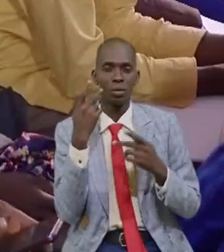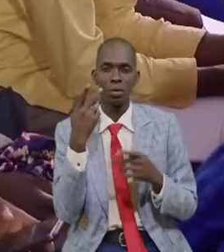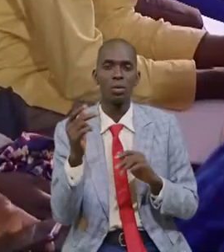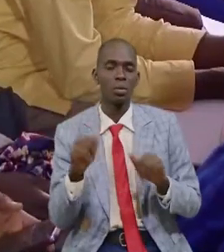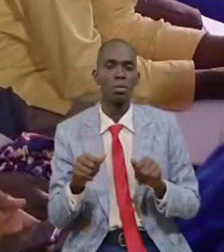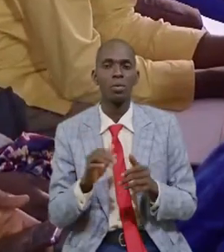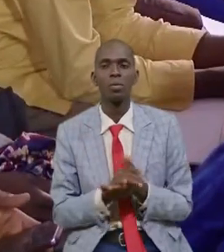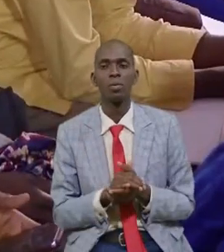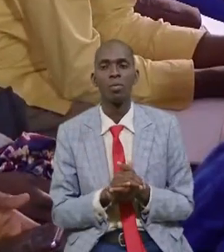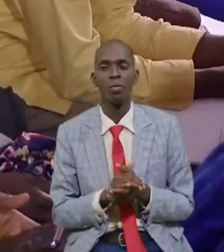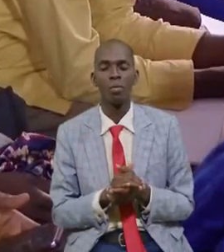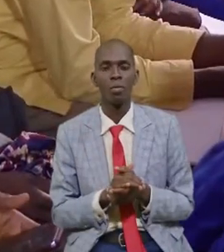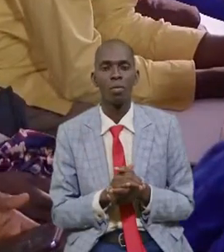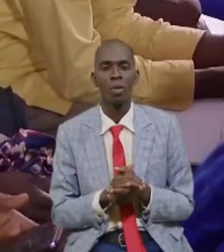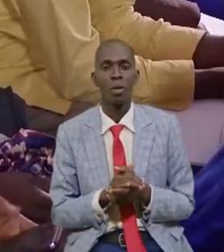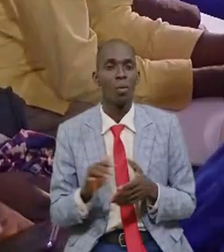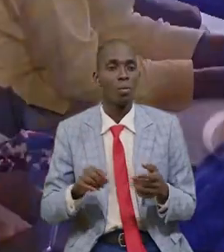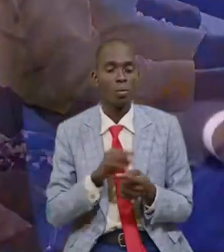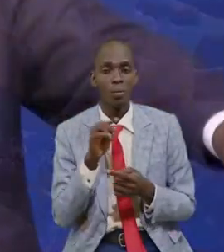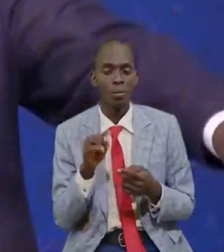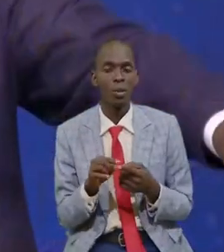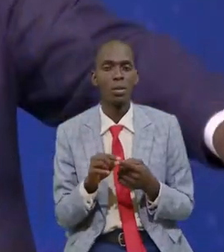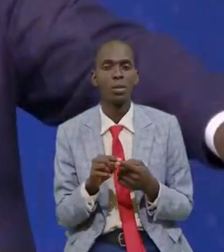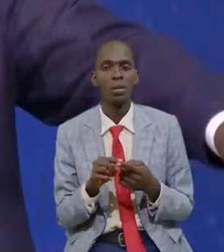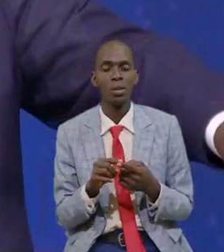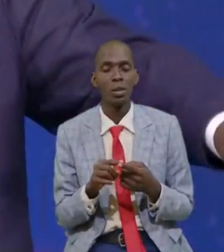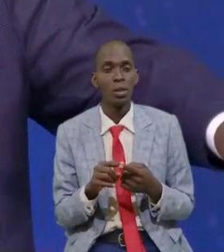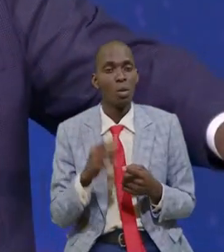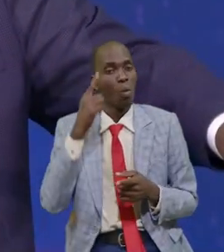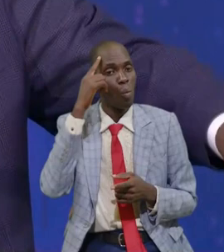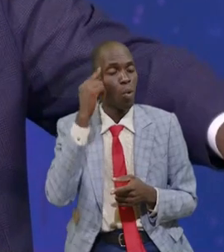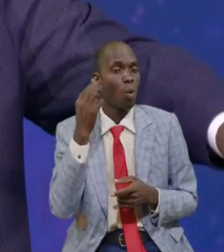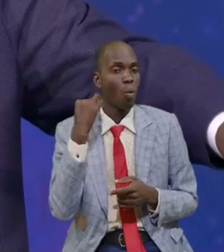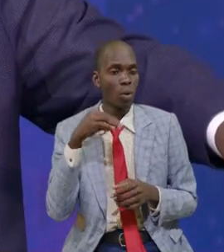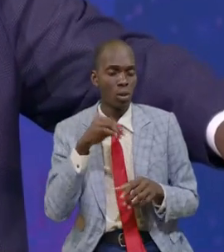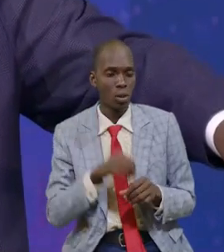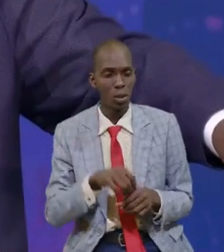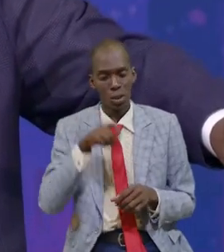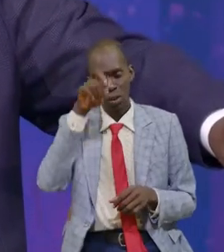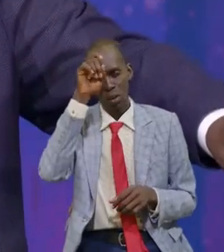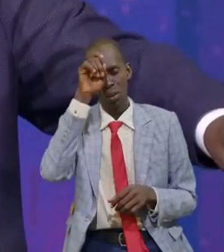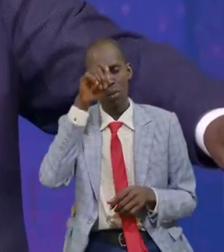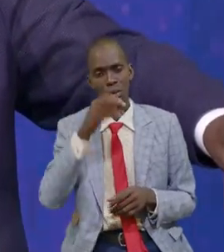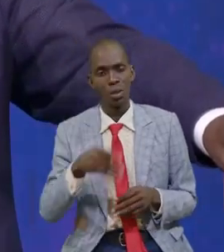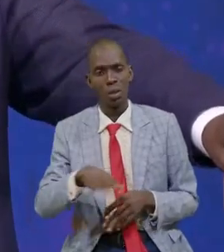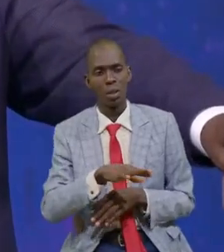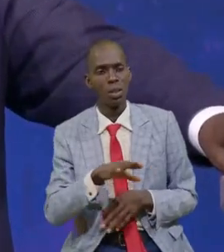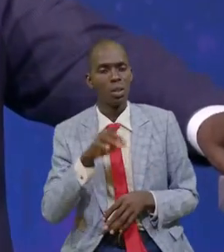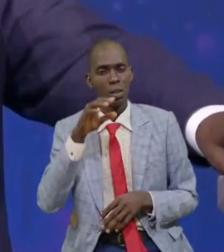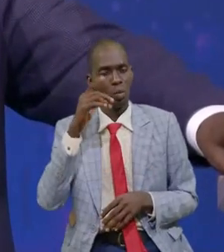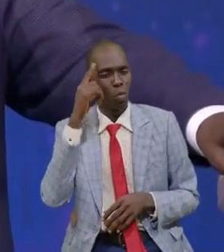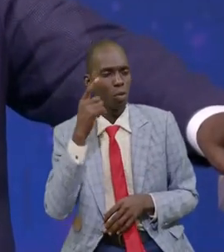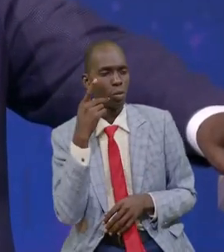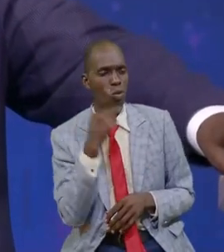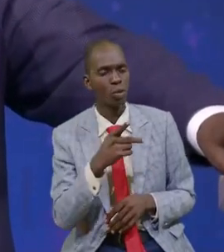who is invisible. When he was in Egypt, he saw Pharaoh and he saw the fury. He didn't